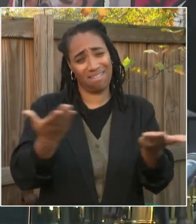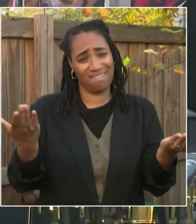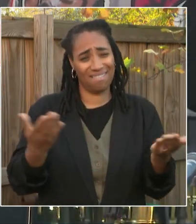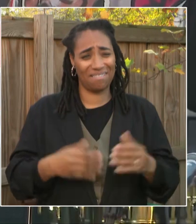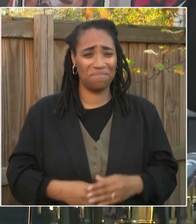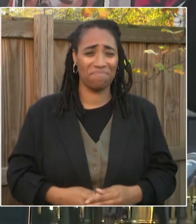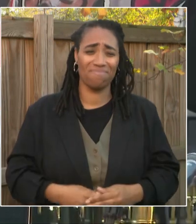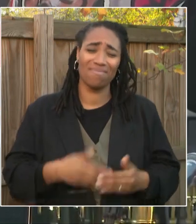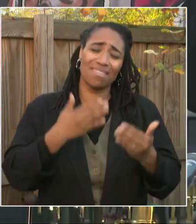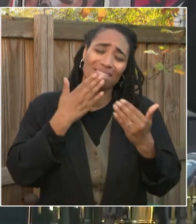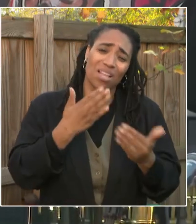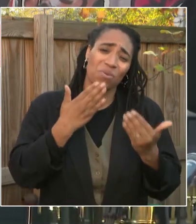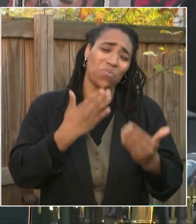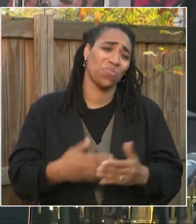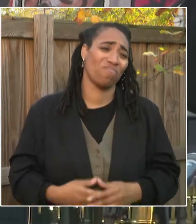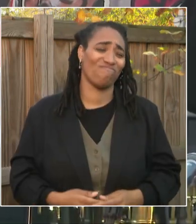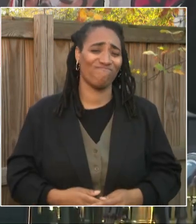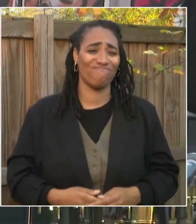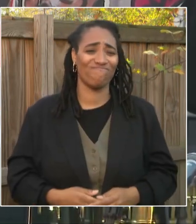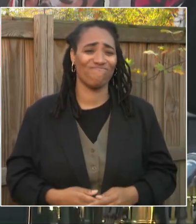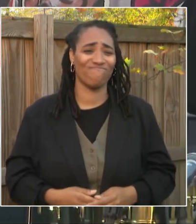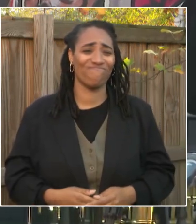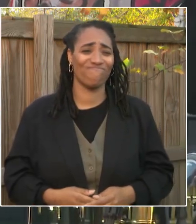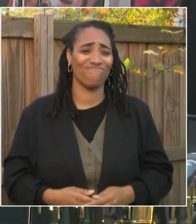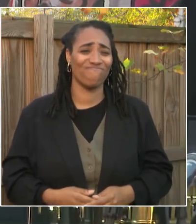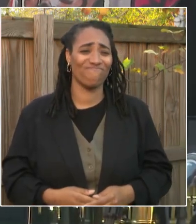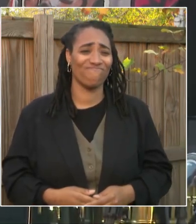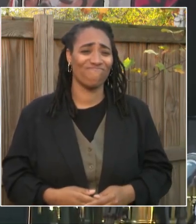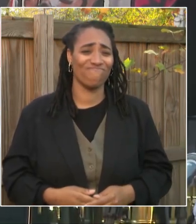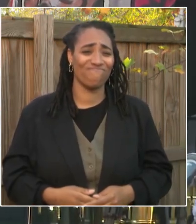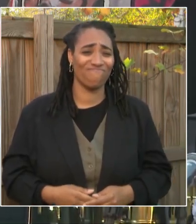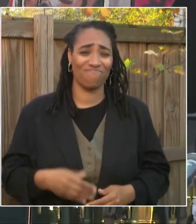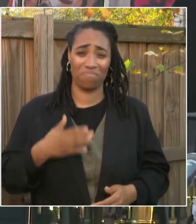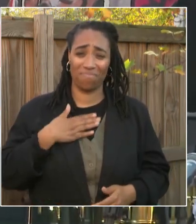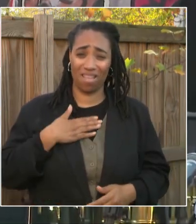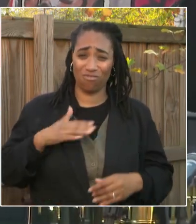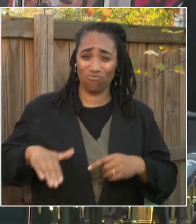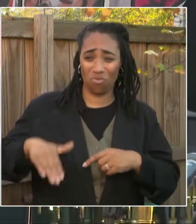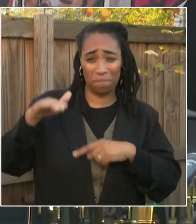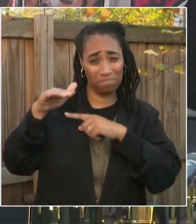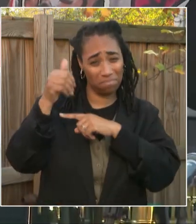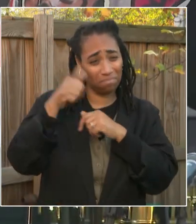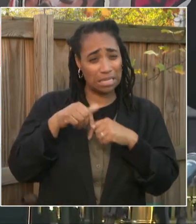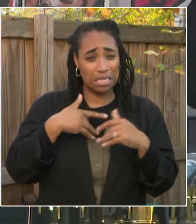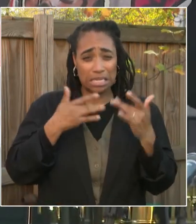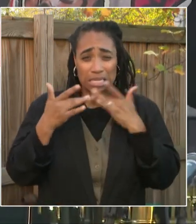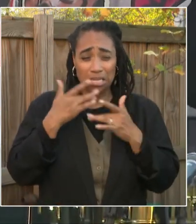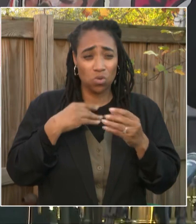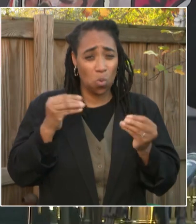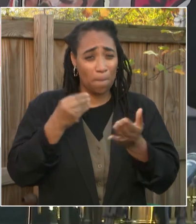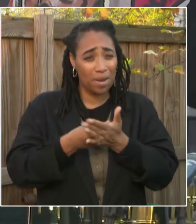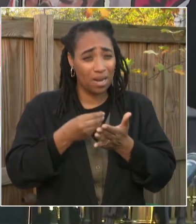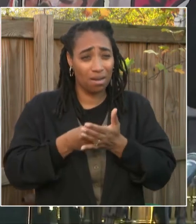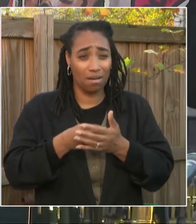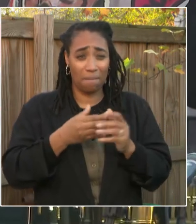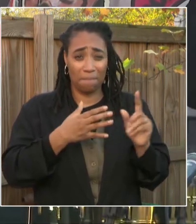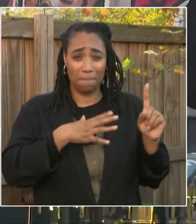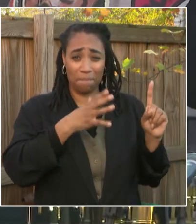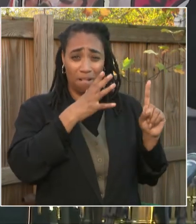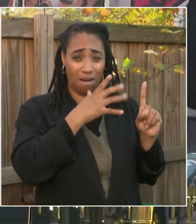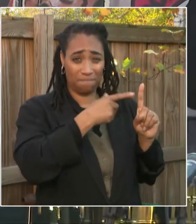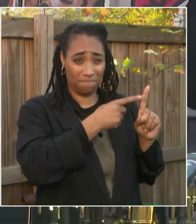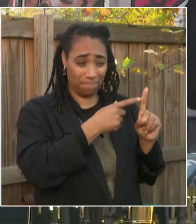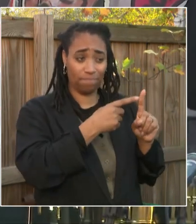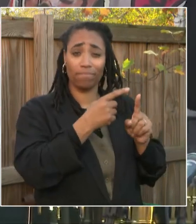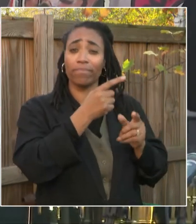I ain't had the money, my mother credit card declined, y'all still let me get the clothes. We appreciate y'all. We'd like to thank